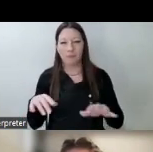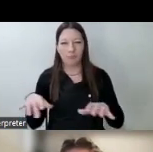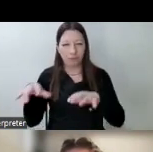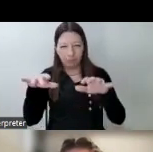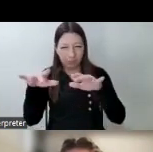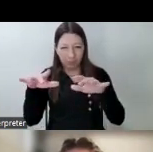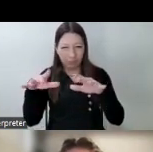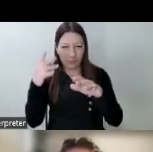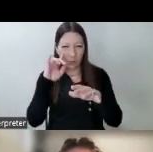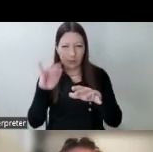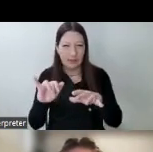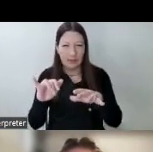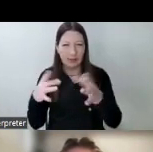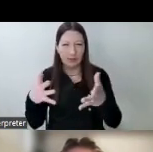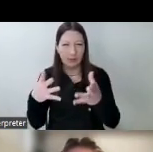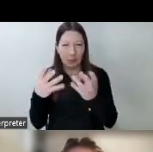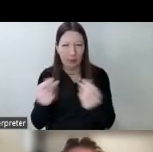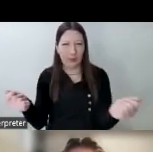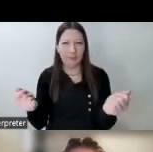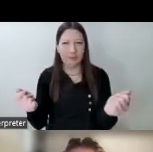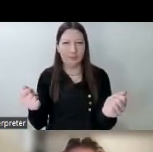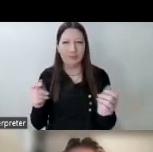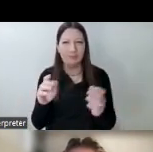background scenery has just been erased.